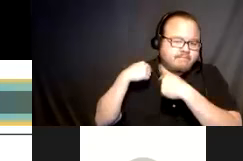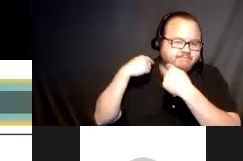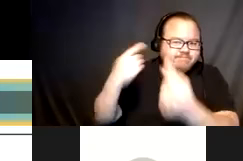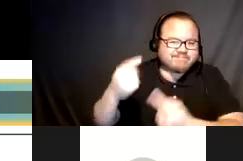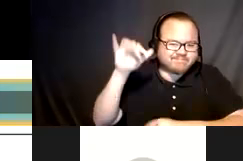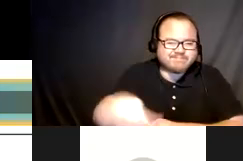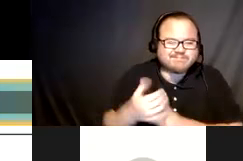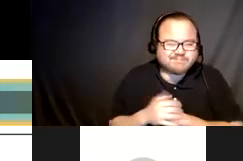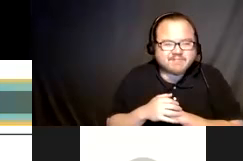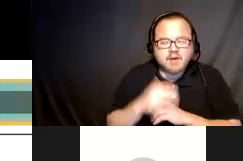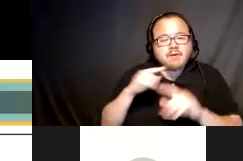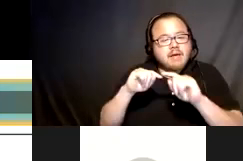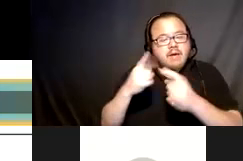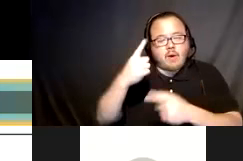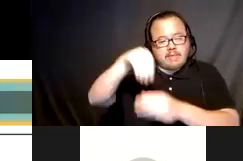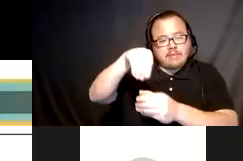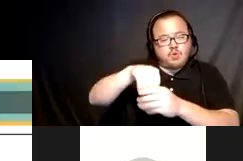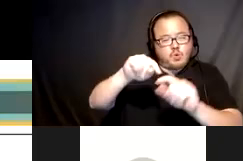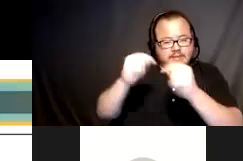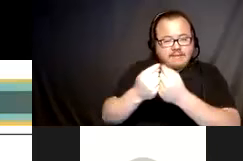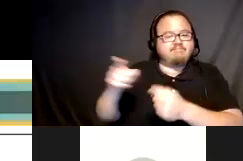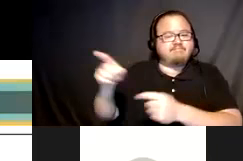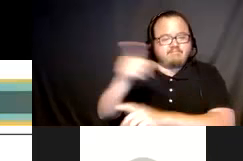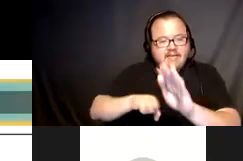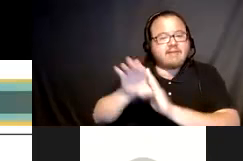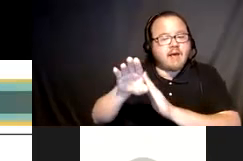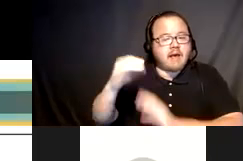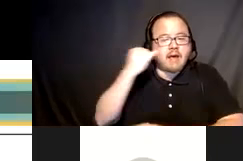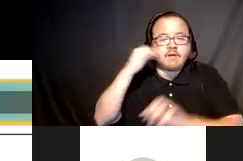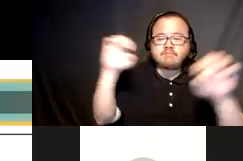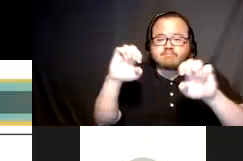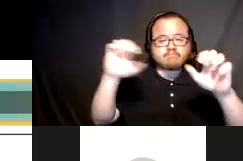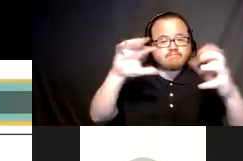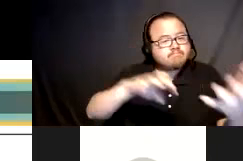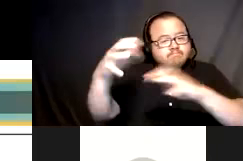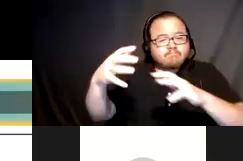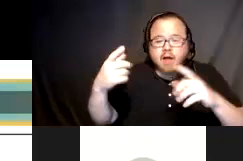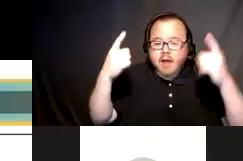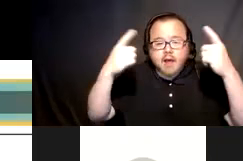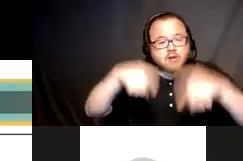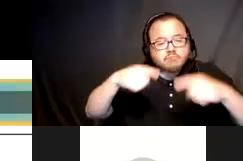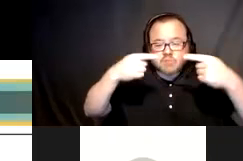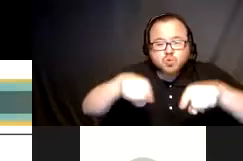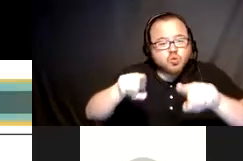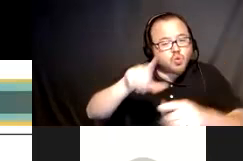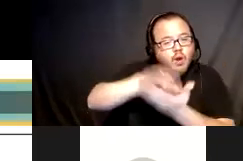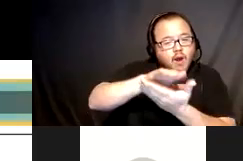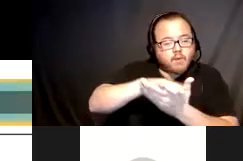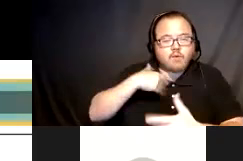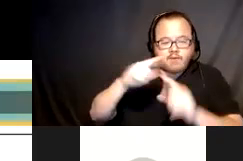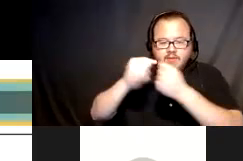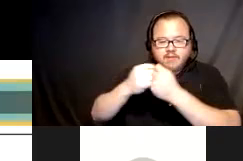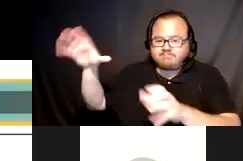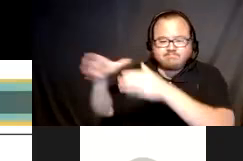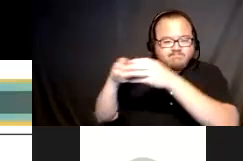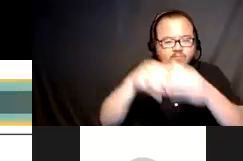the internal team developed so that if there's a crisis that happens on campus, we do have a team of people that we can pull to